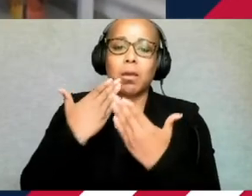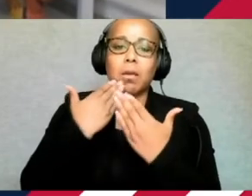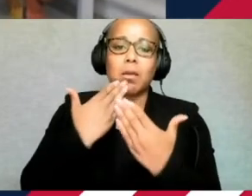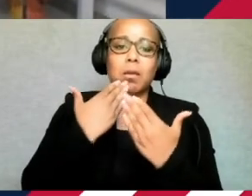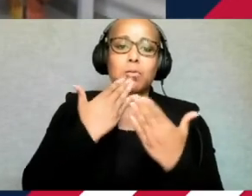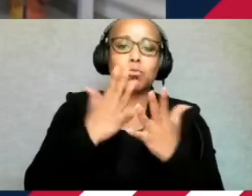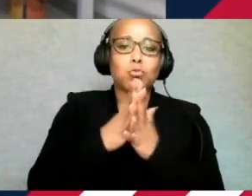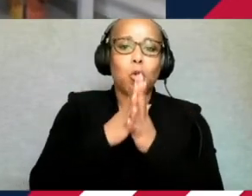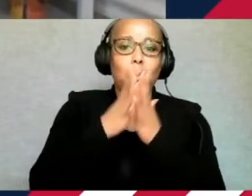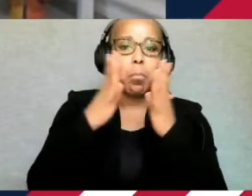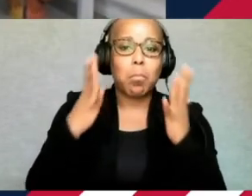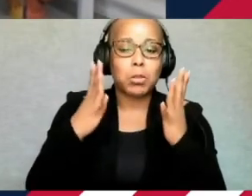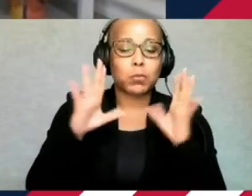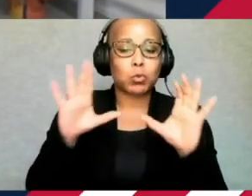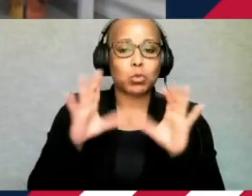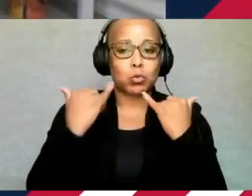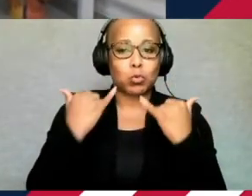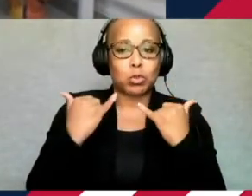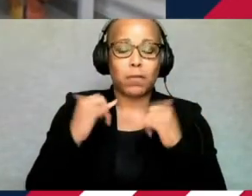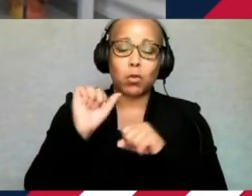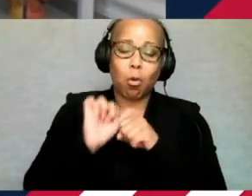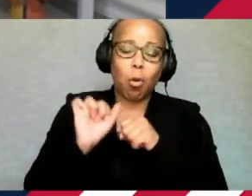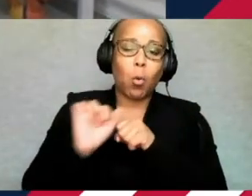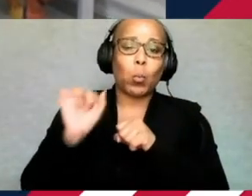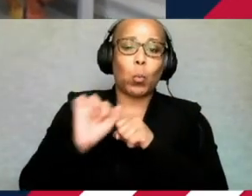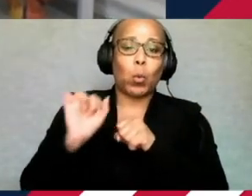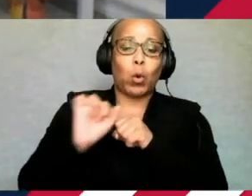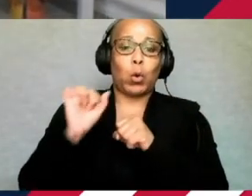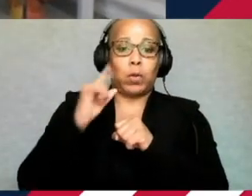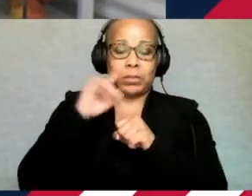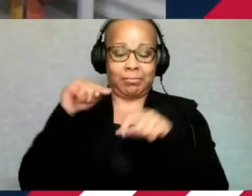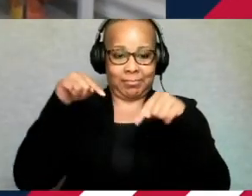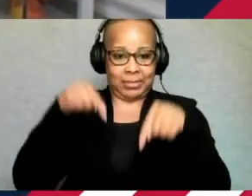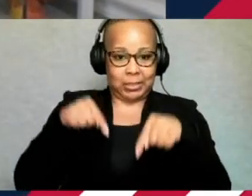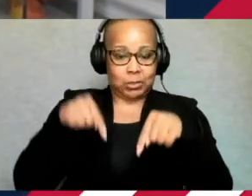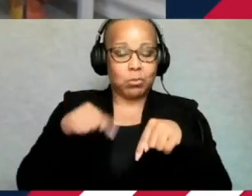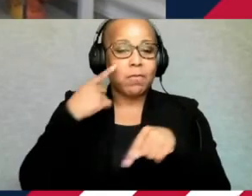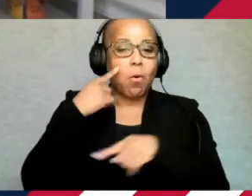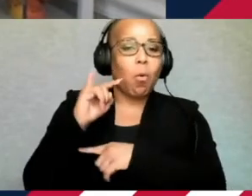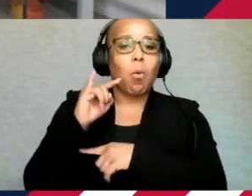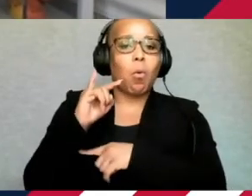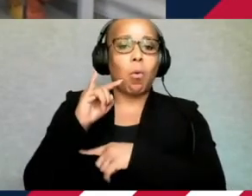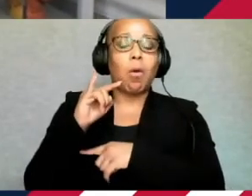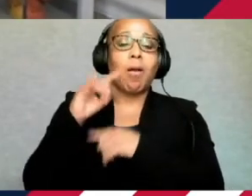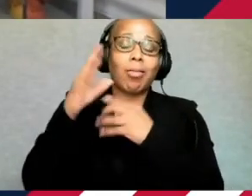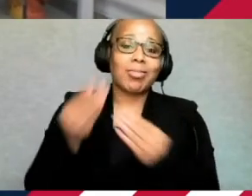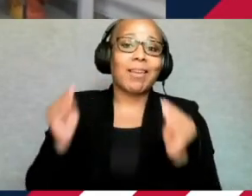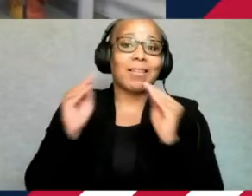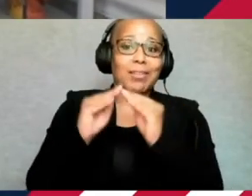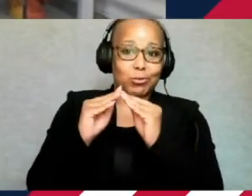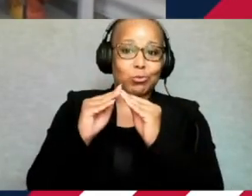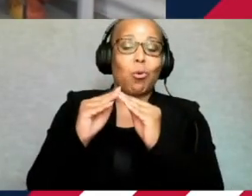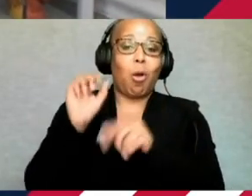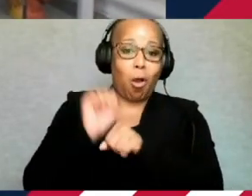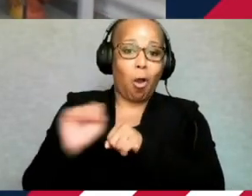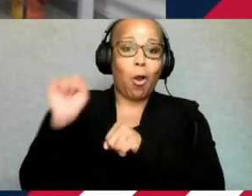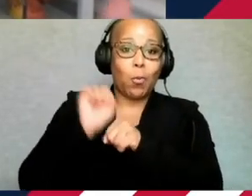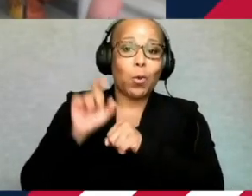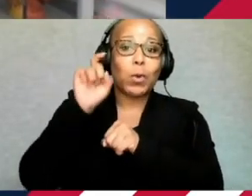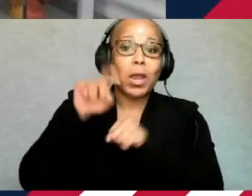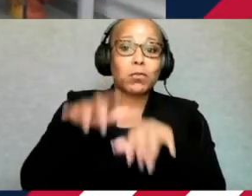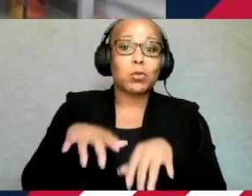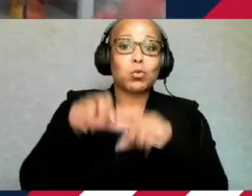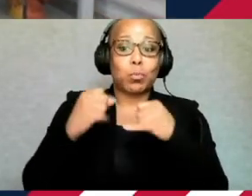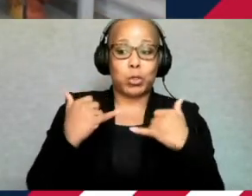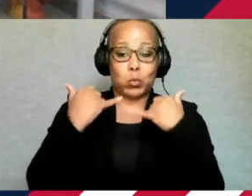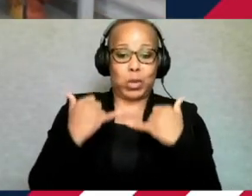took to get here, for the additional hard work that we will all have to do between now and the convention, and then from